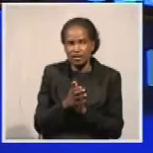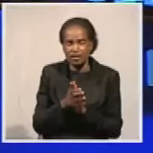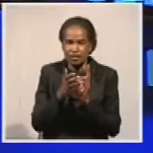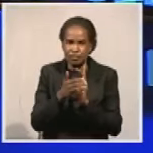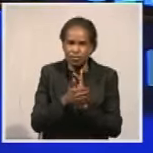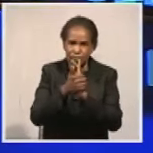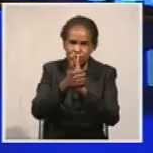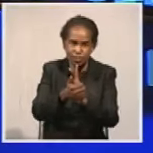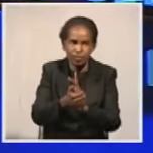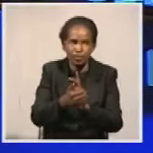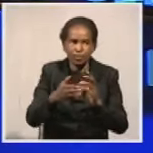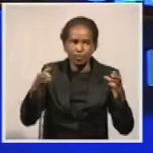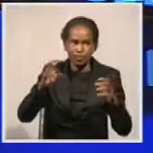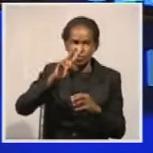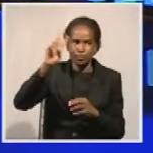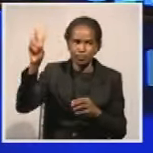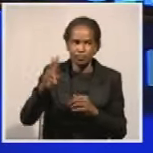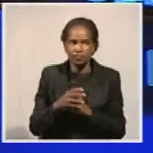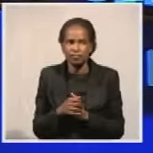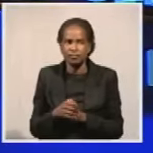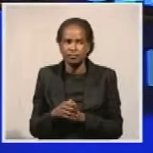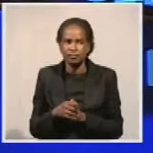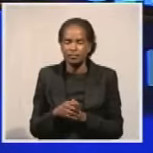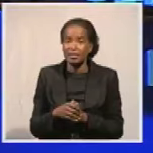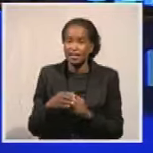official opposition, and made such